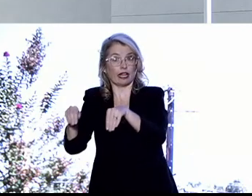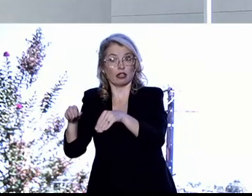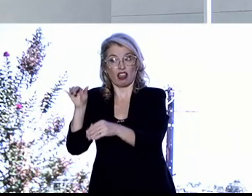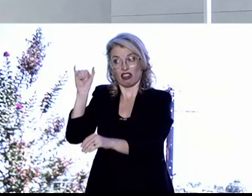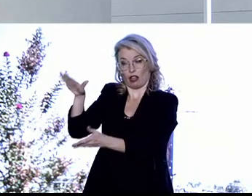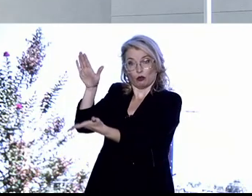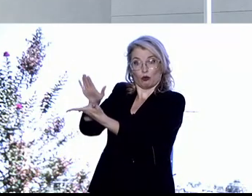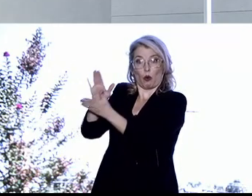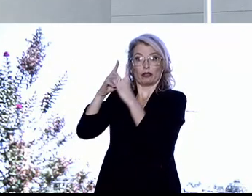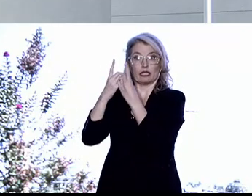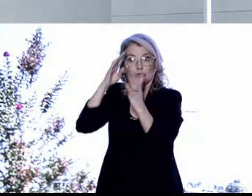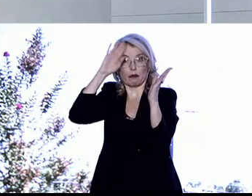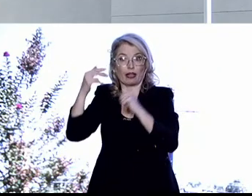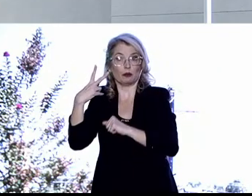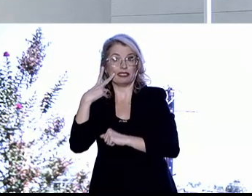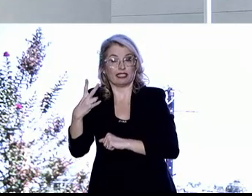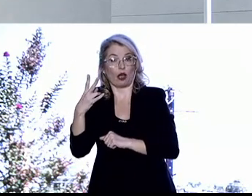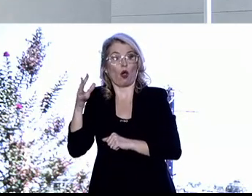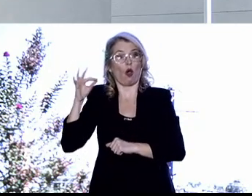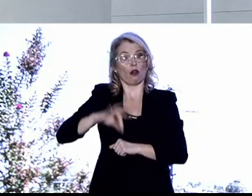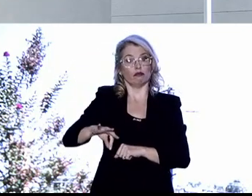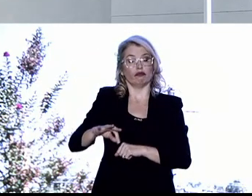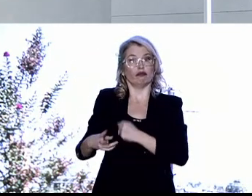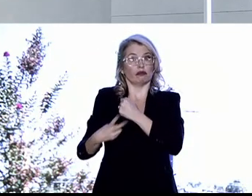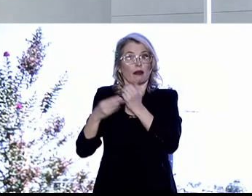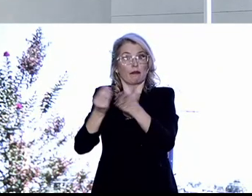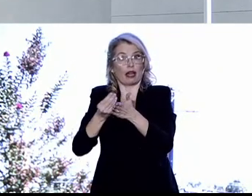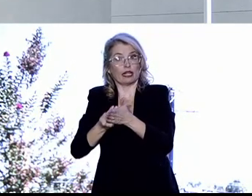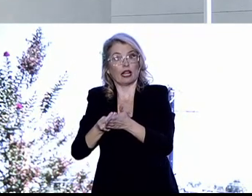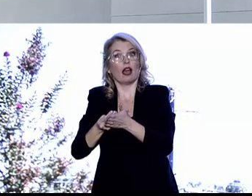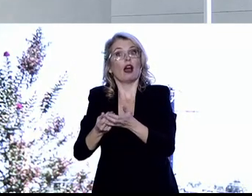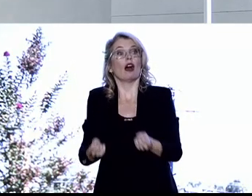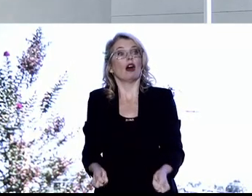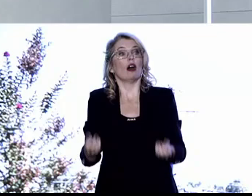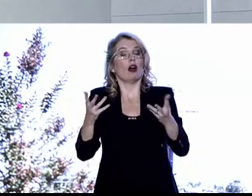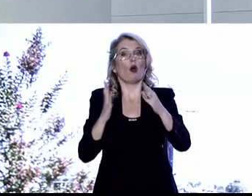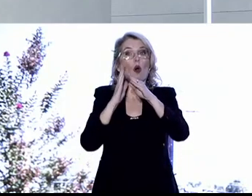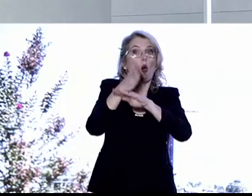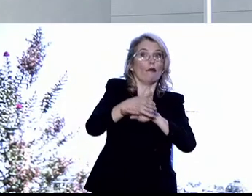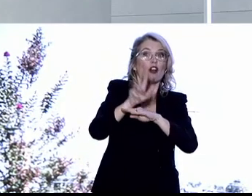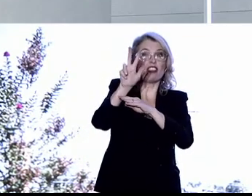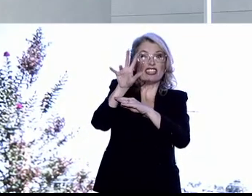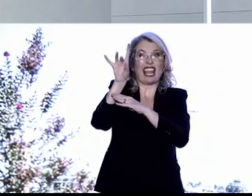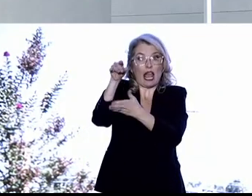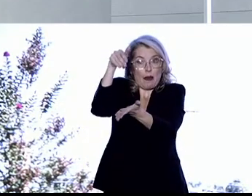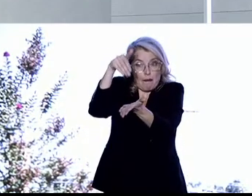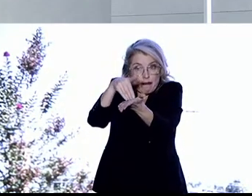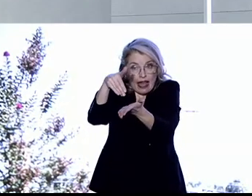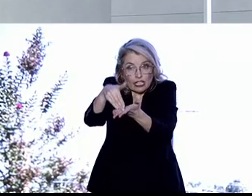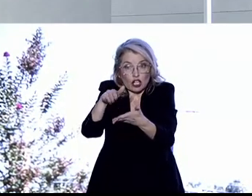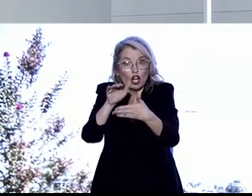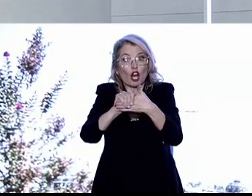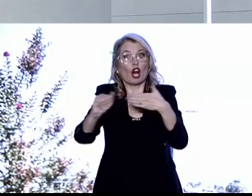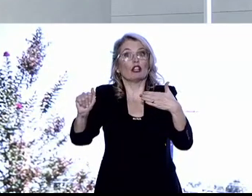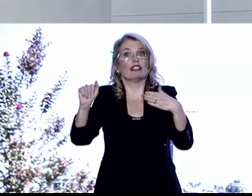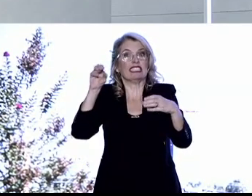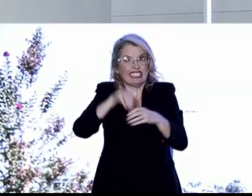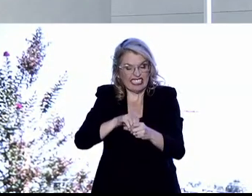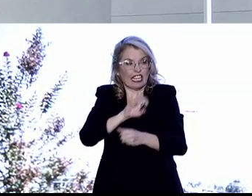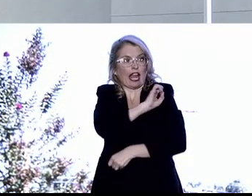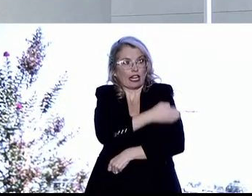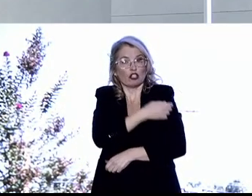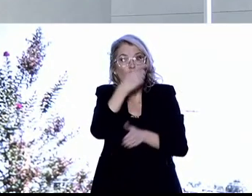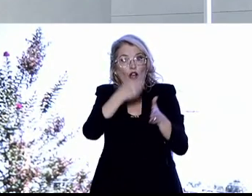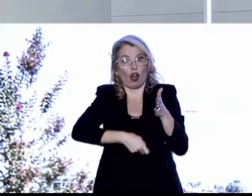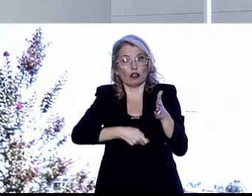school district expects to see efficiency gains that will save them more than $38 million in